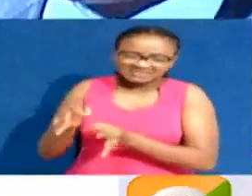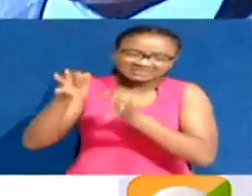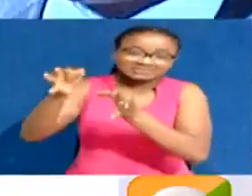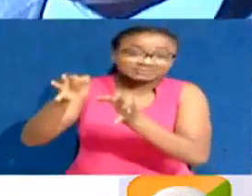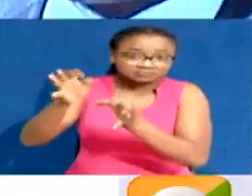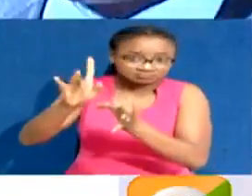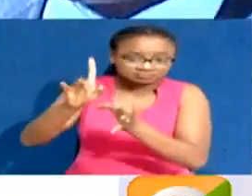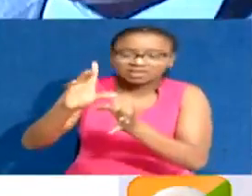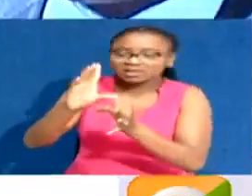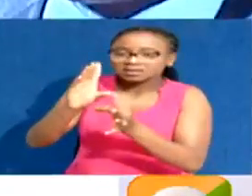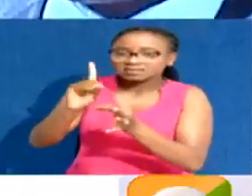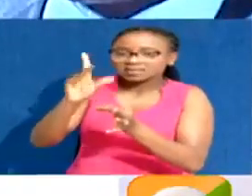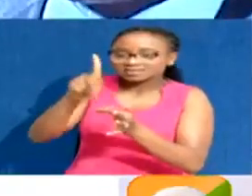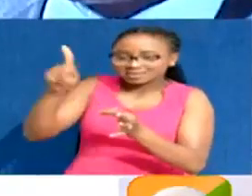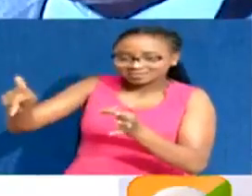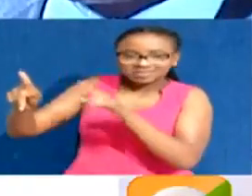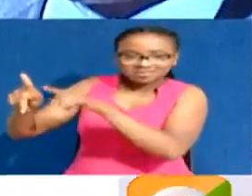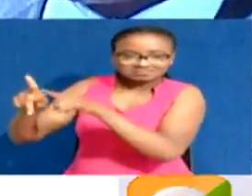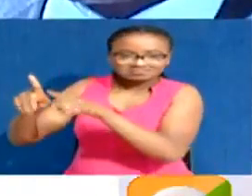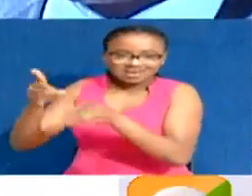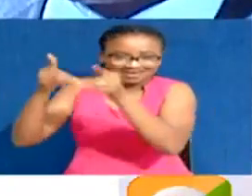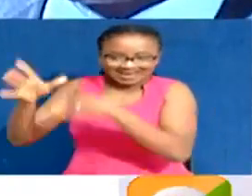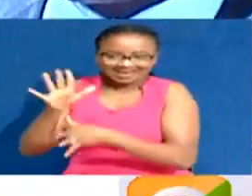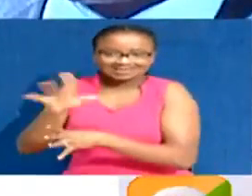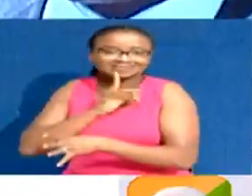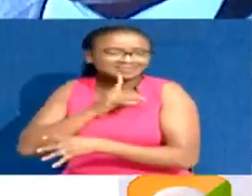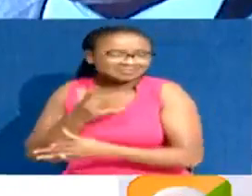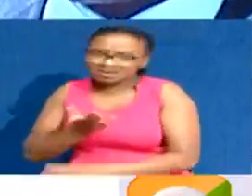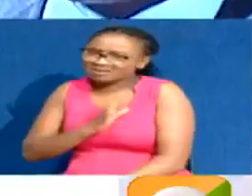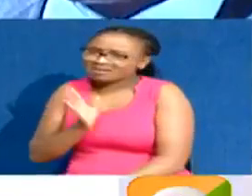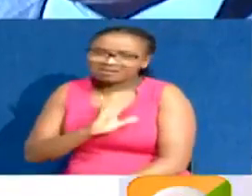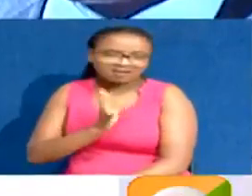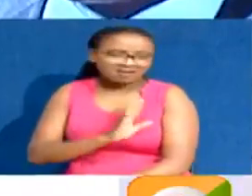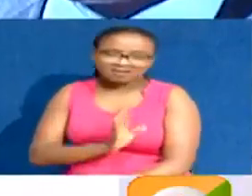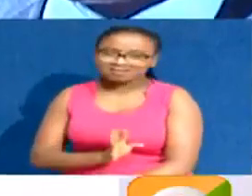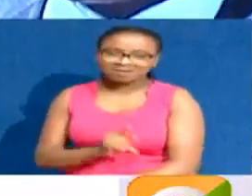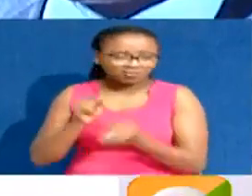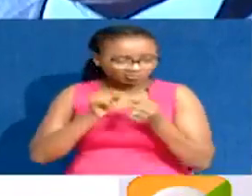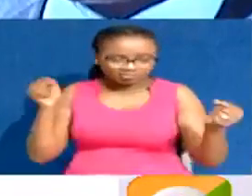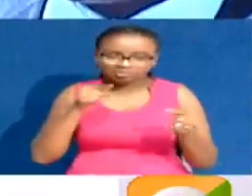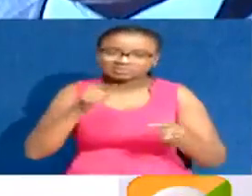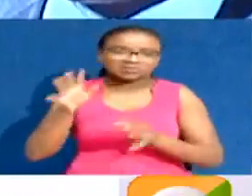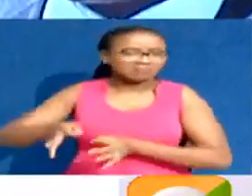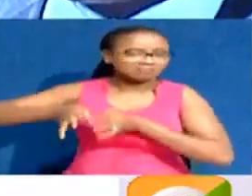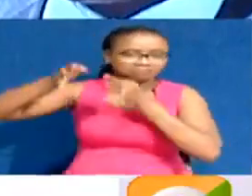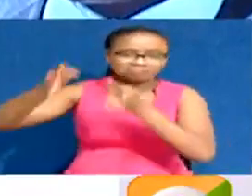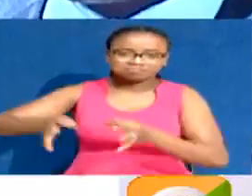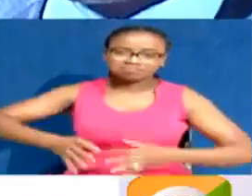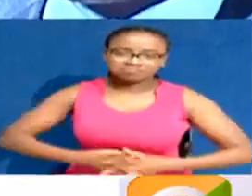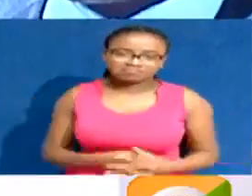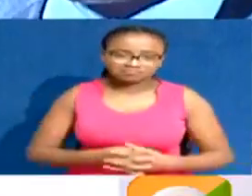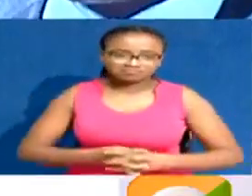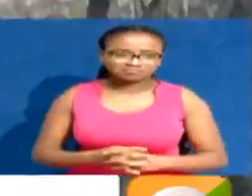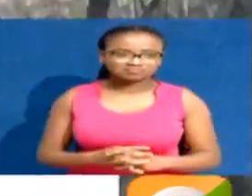reaction, with the director of public prosecutions, Nurdin Haji, saying the prosecution will strongly oppose any delay